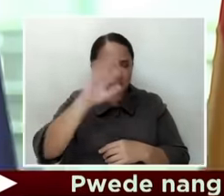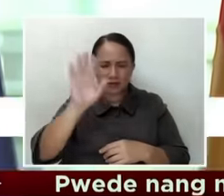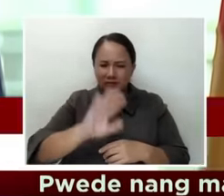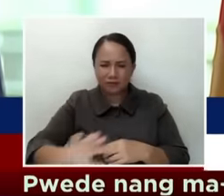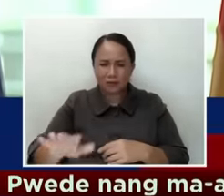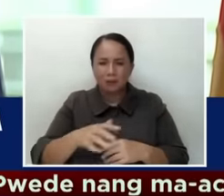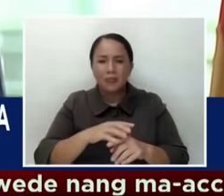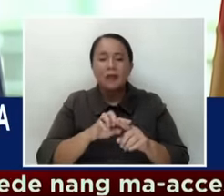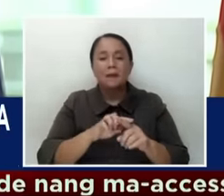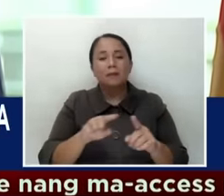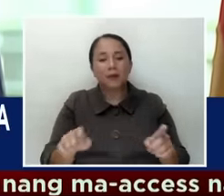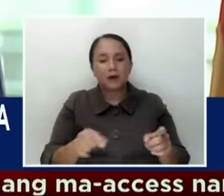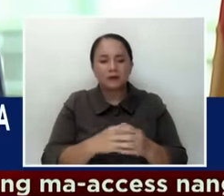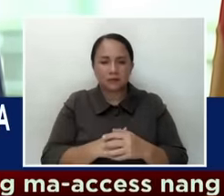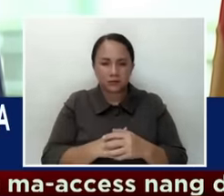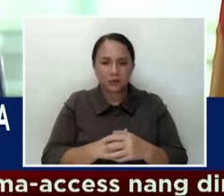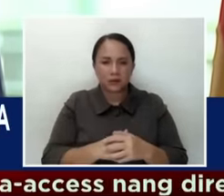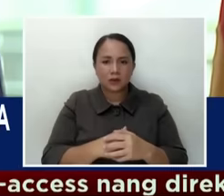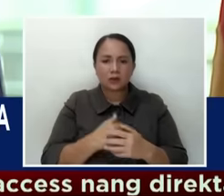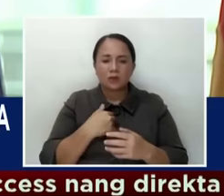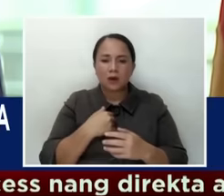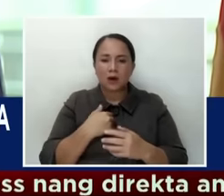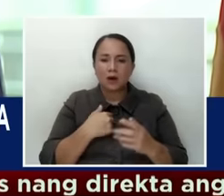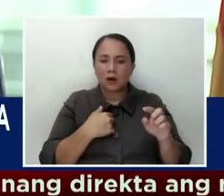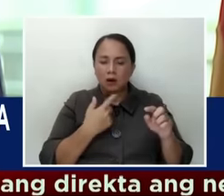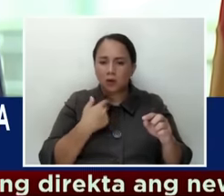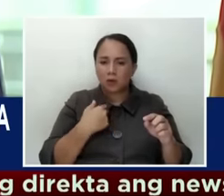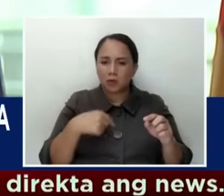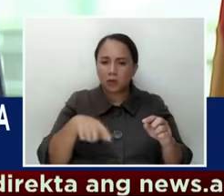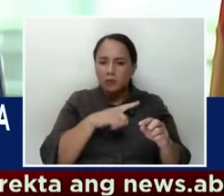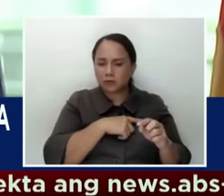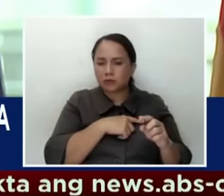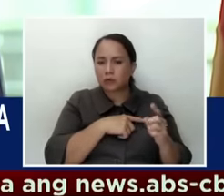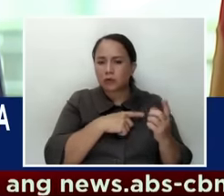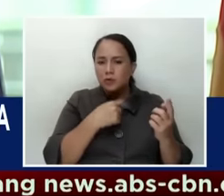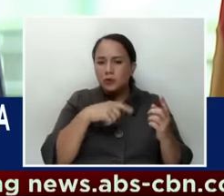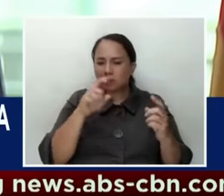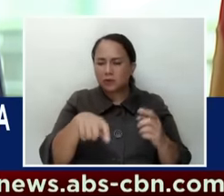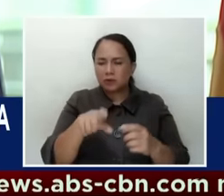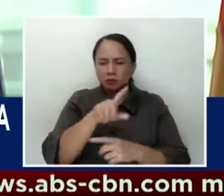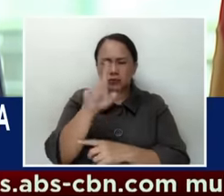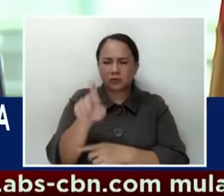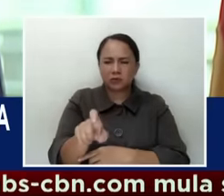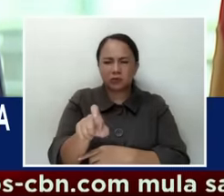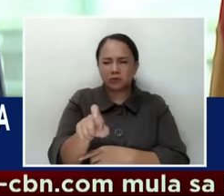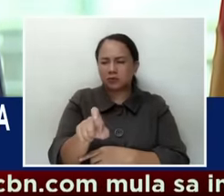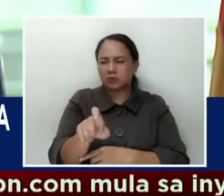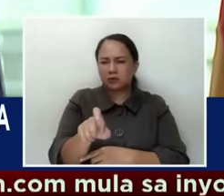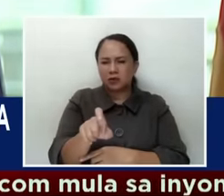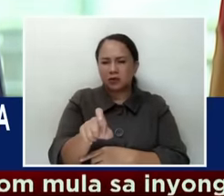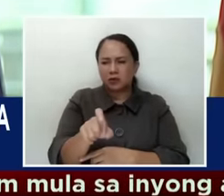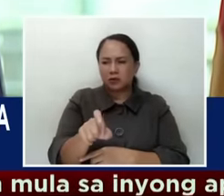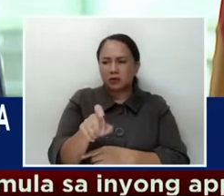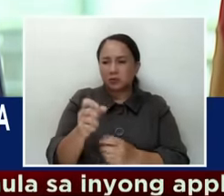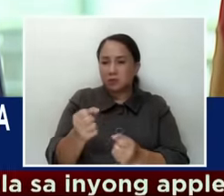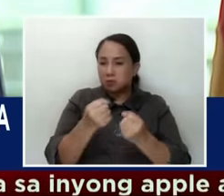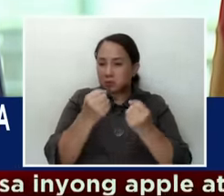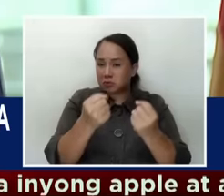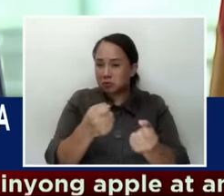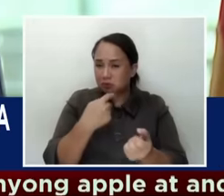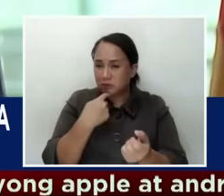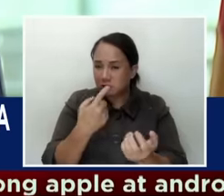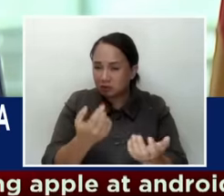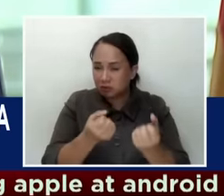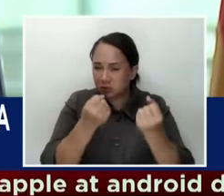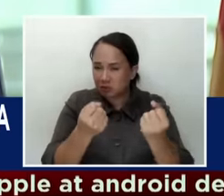But the premise is something that we question. And with that premise that China has made